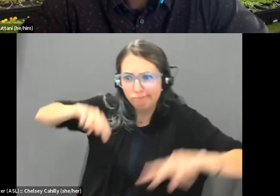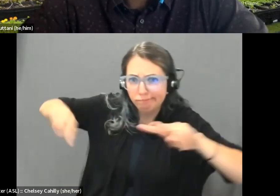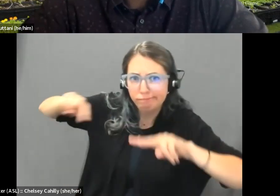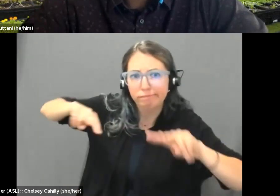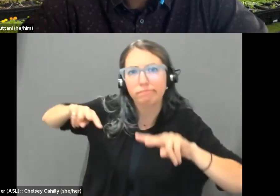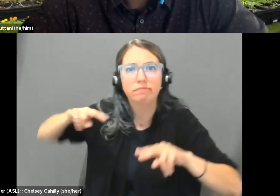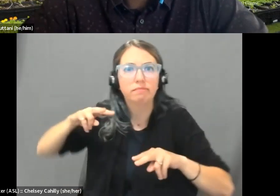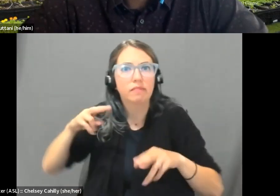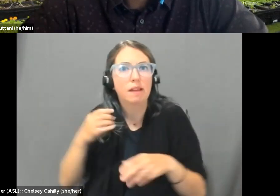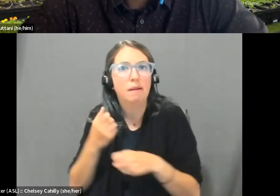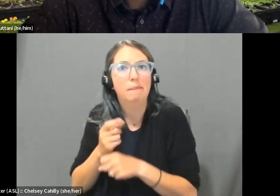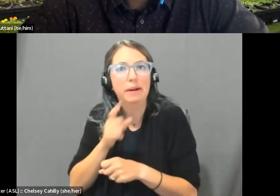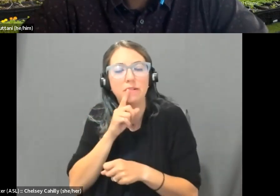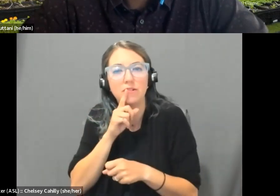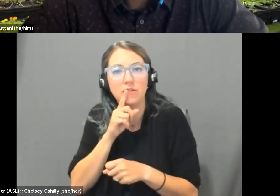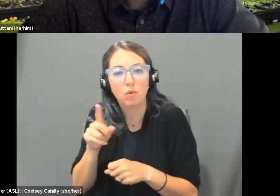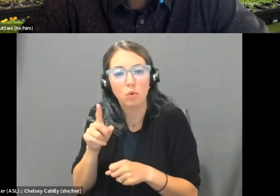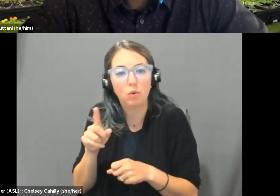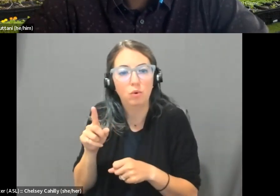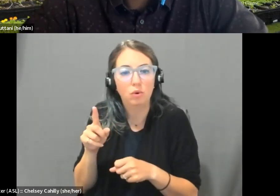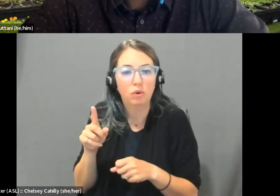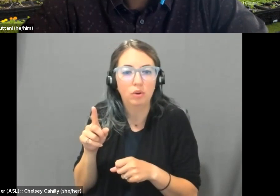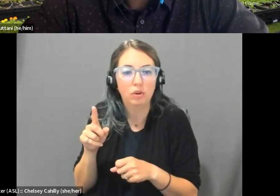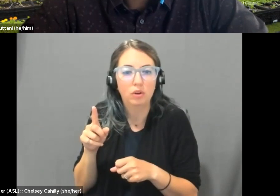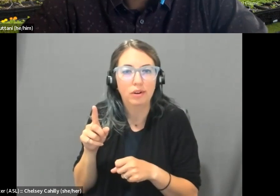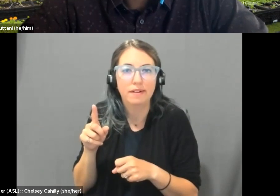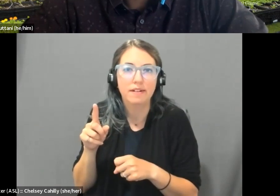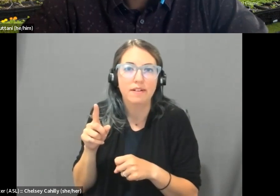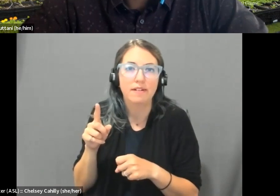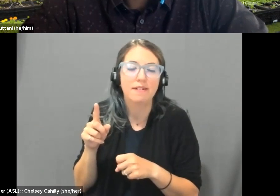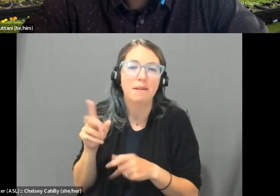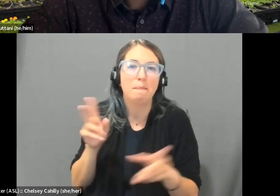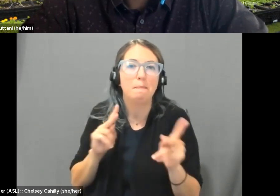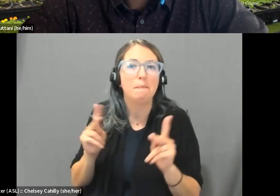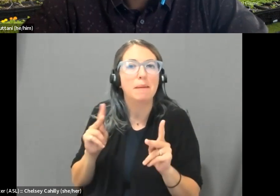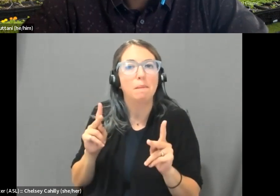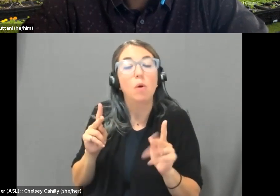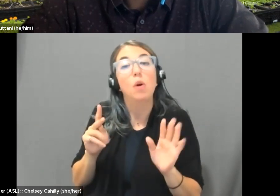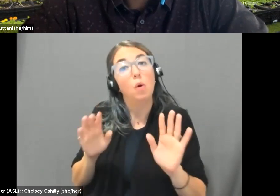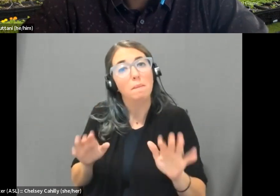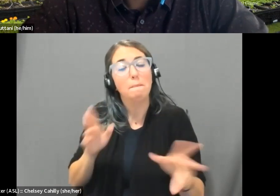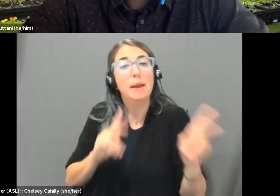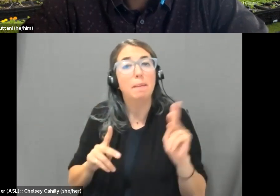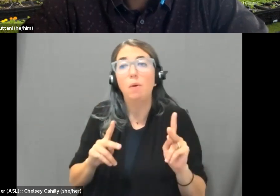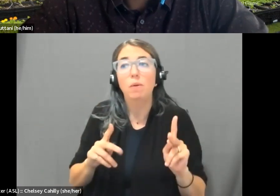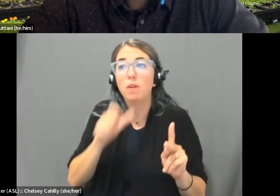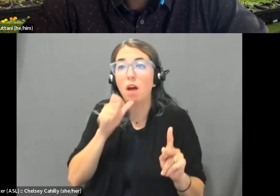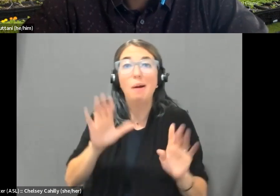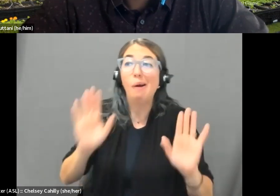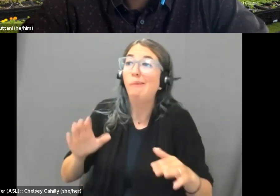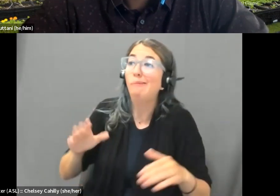that as people's understanding of the impact of their consent and data sharing